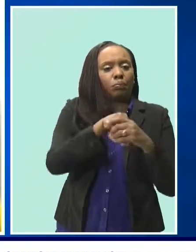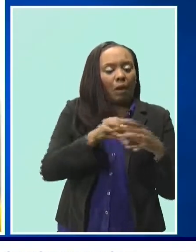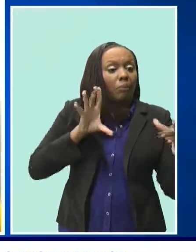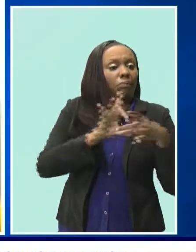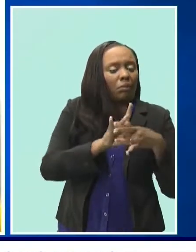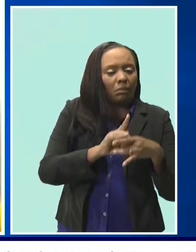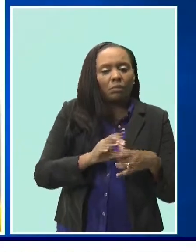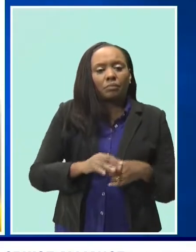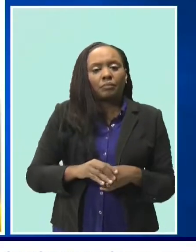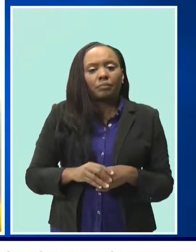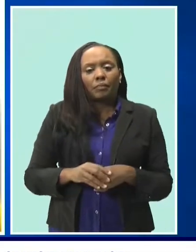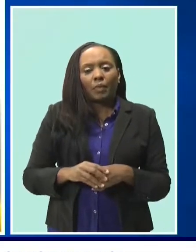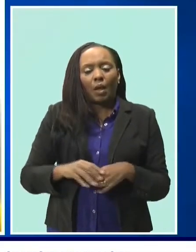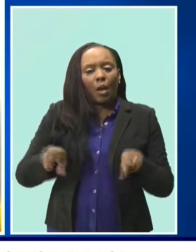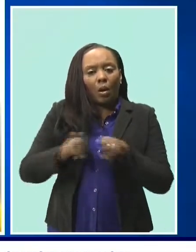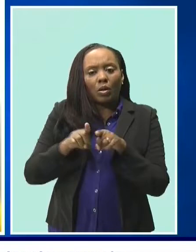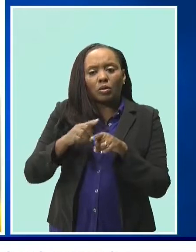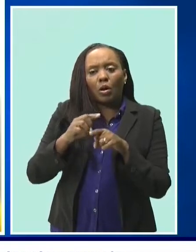of a